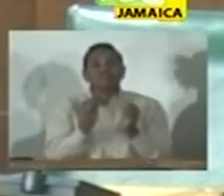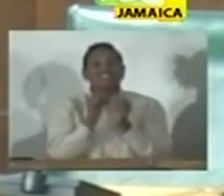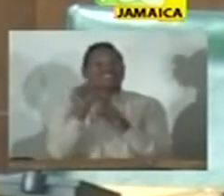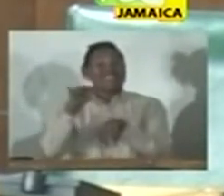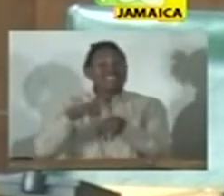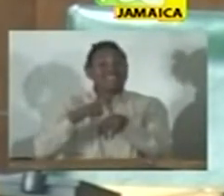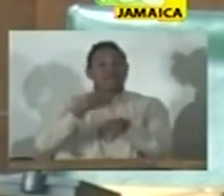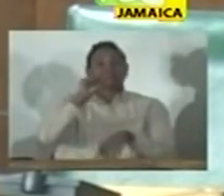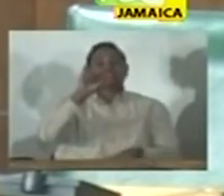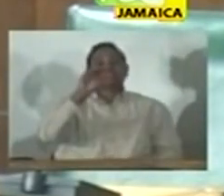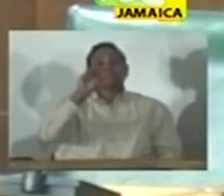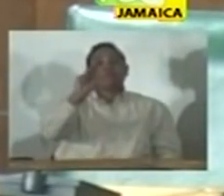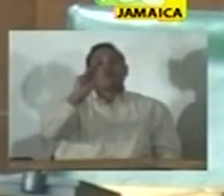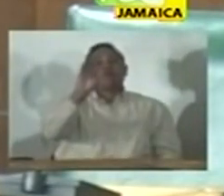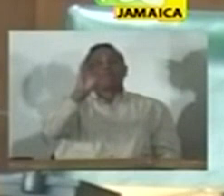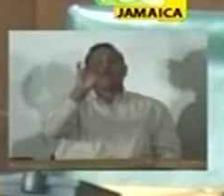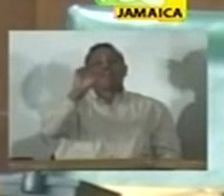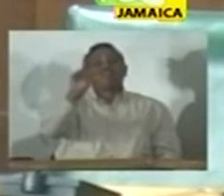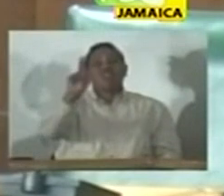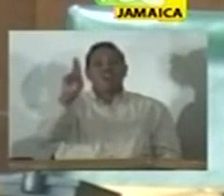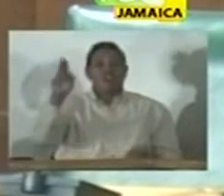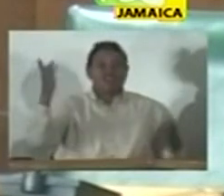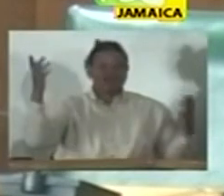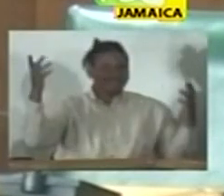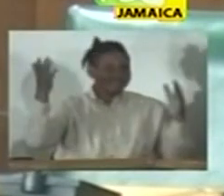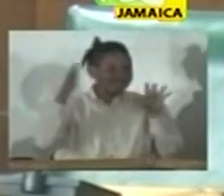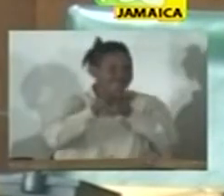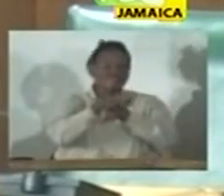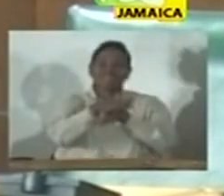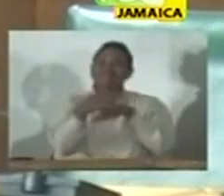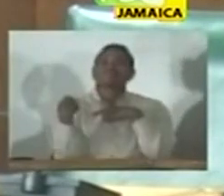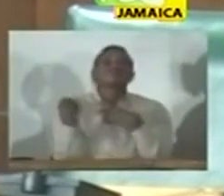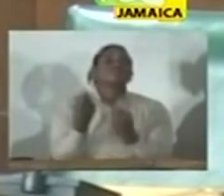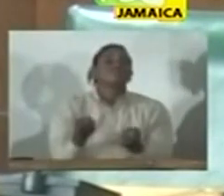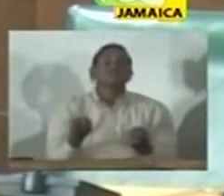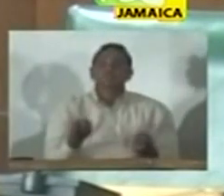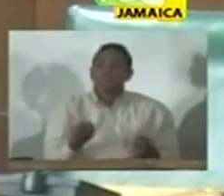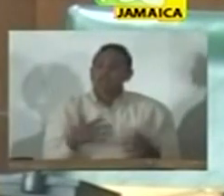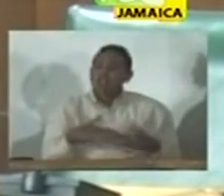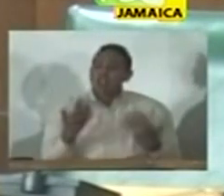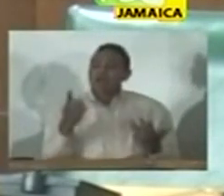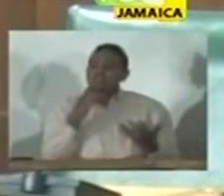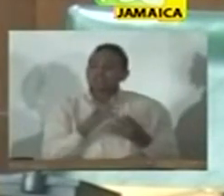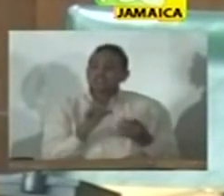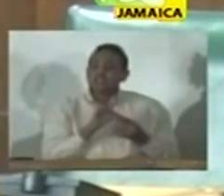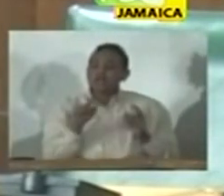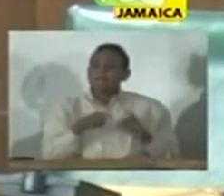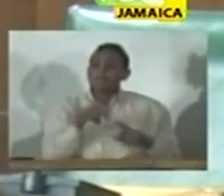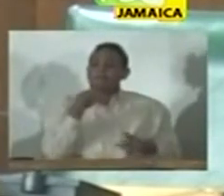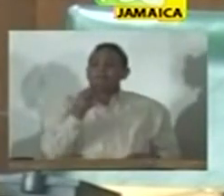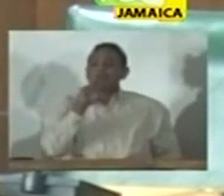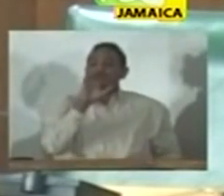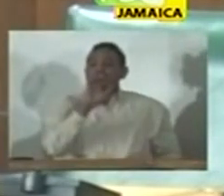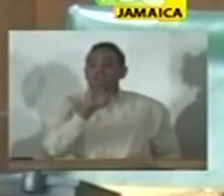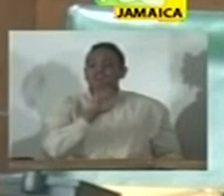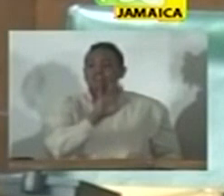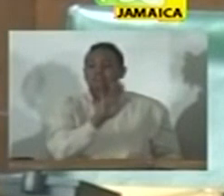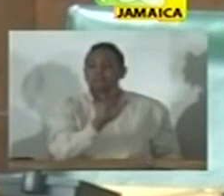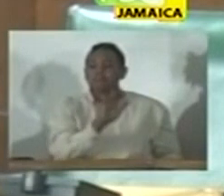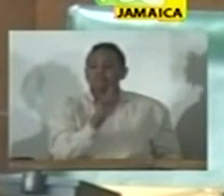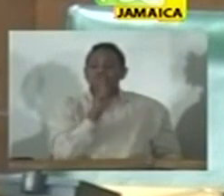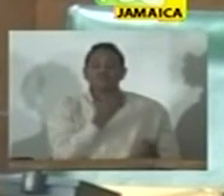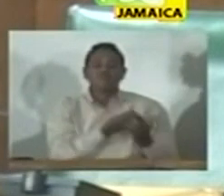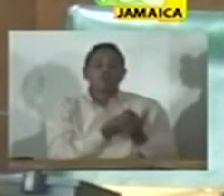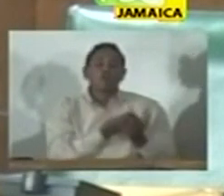Bolivar. Mr. President, a lot has been said about the Petro-Carib